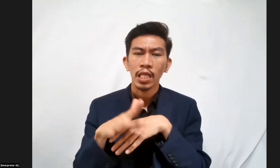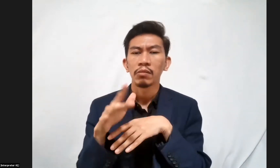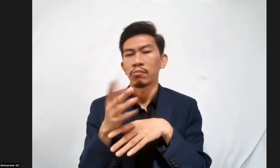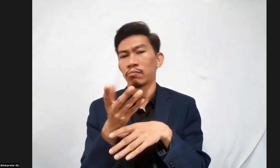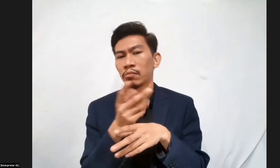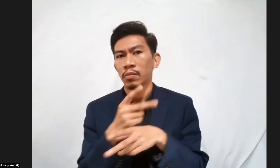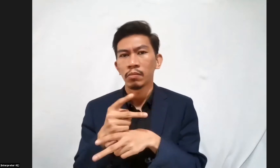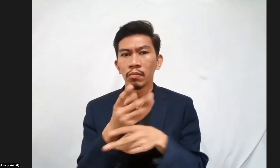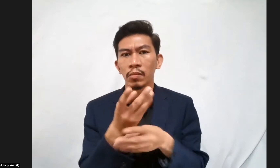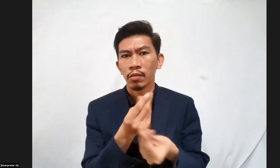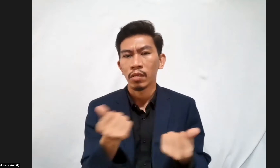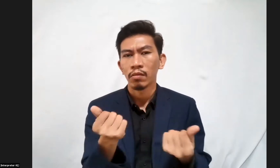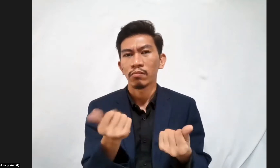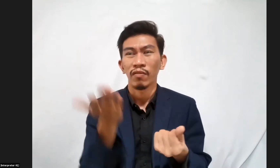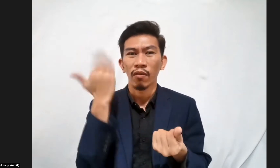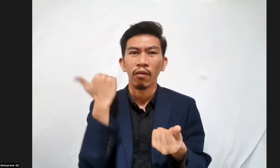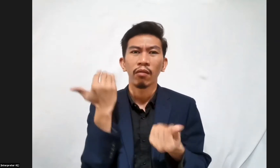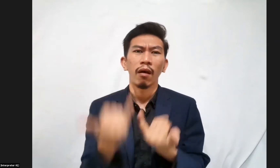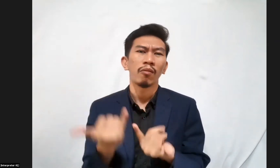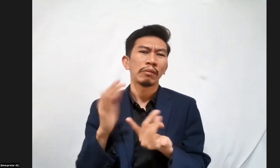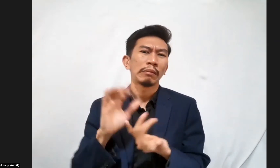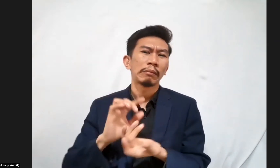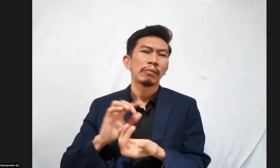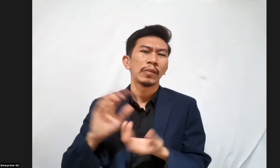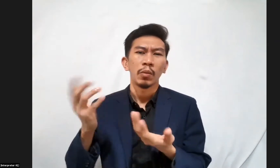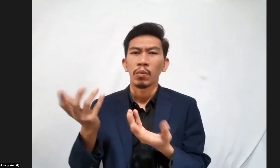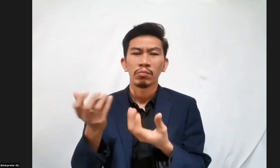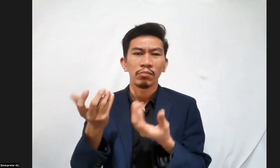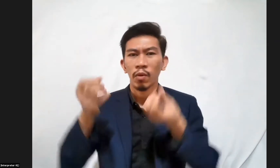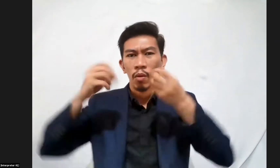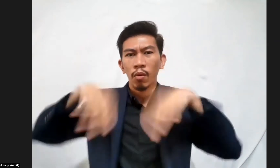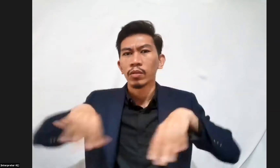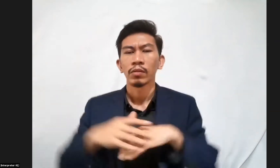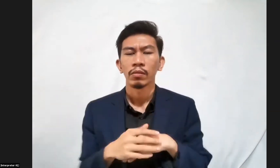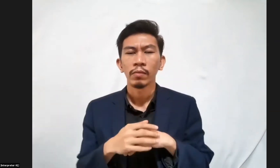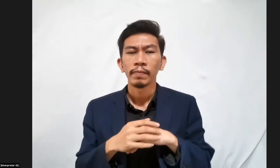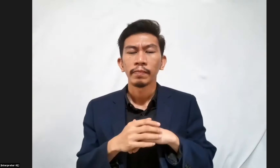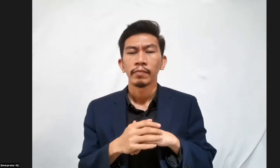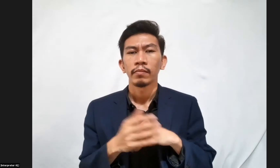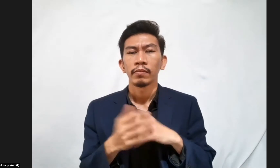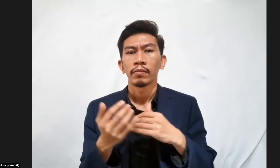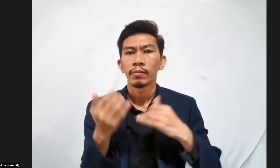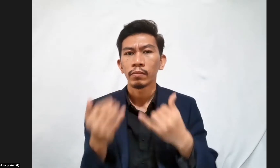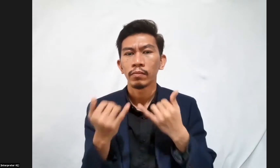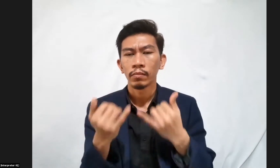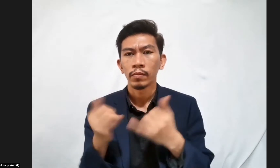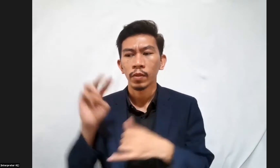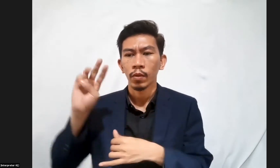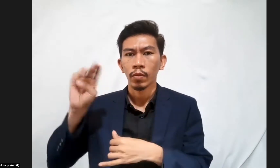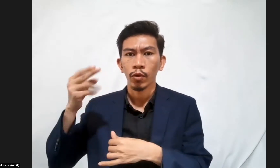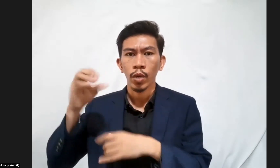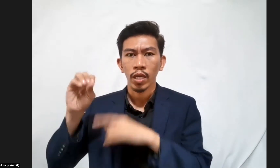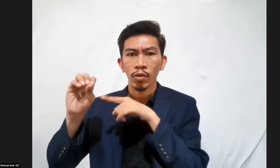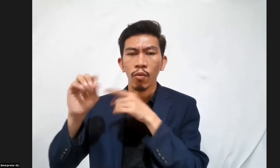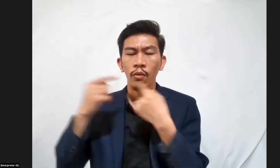has been negated. And hence, we would, if you look at WHO pronouncement, actually,